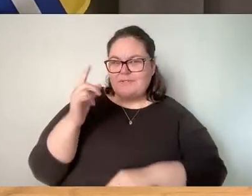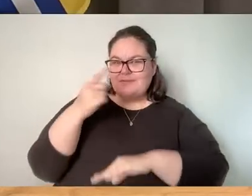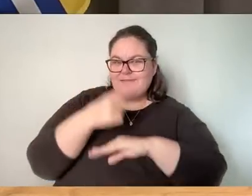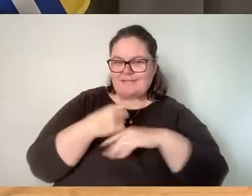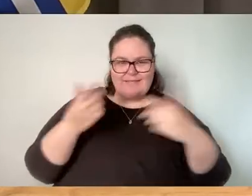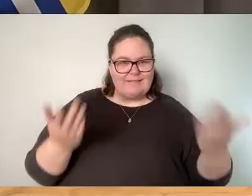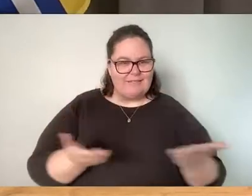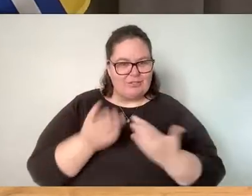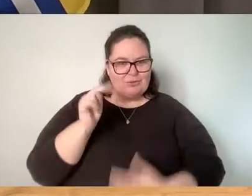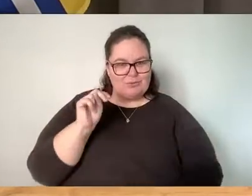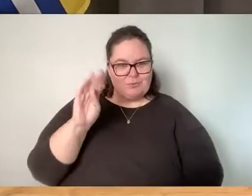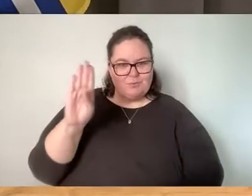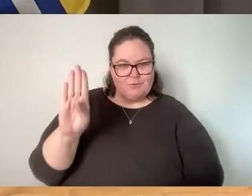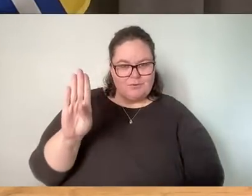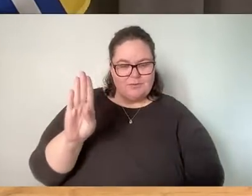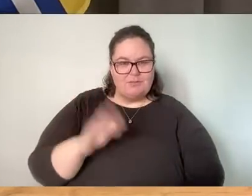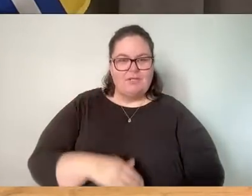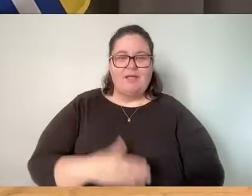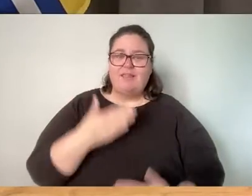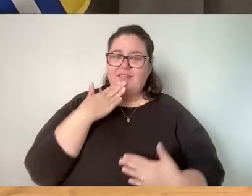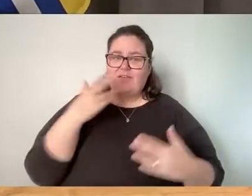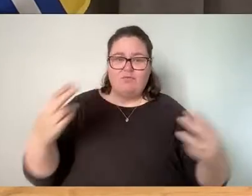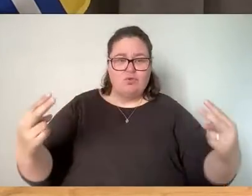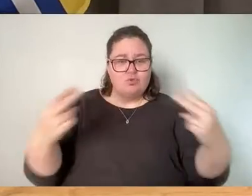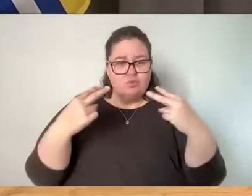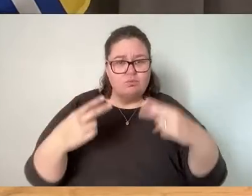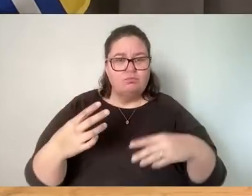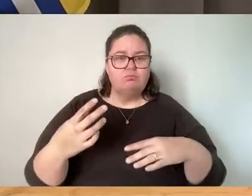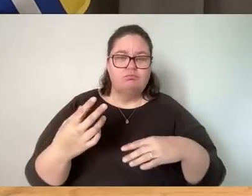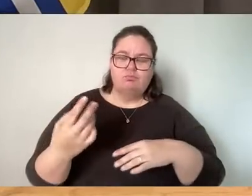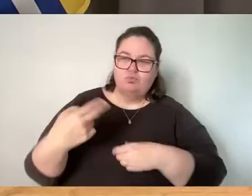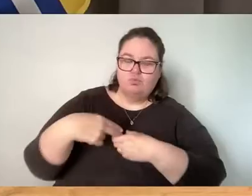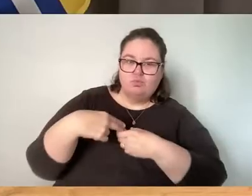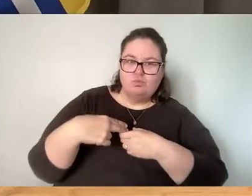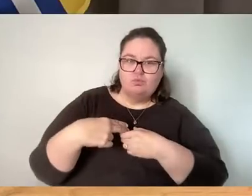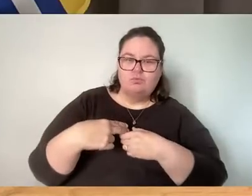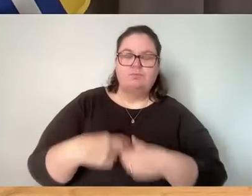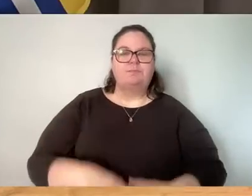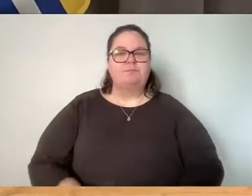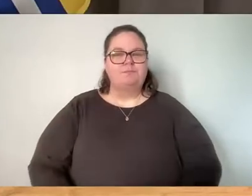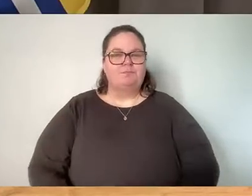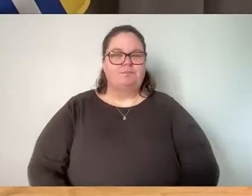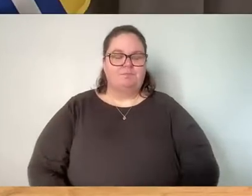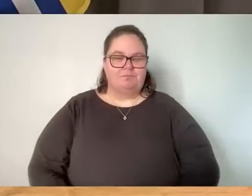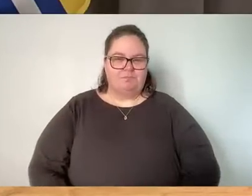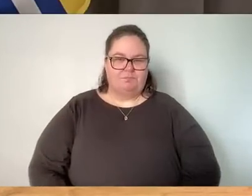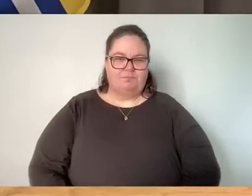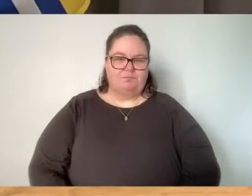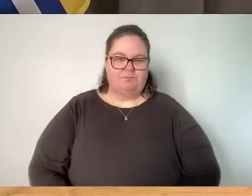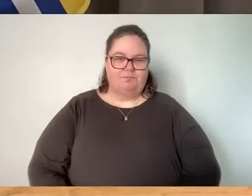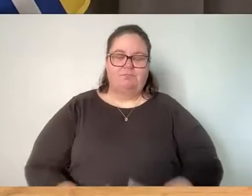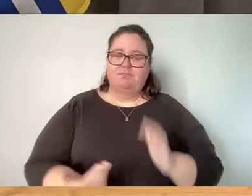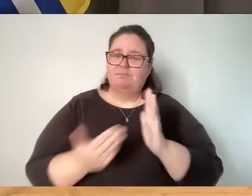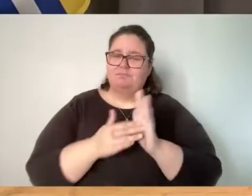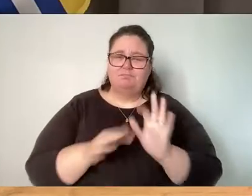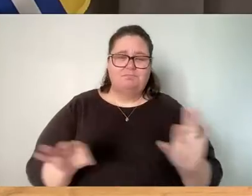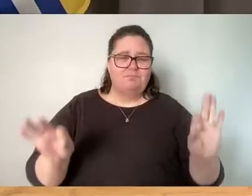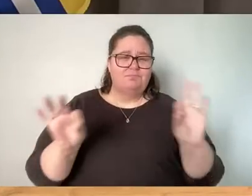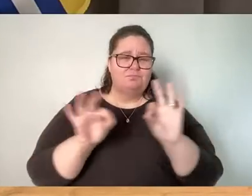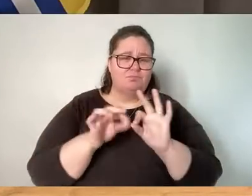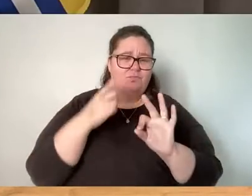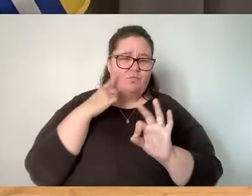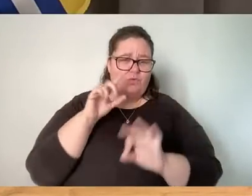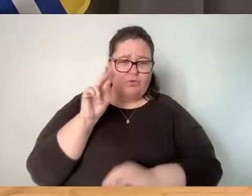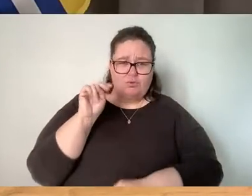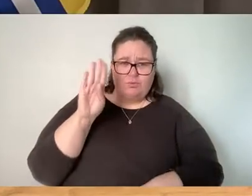tous. Thank you, everyone, for being here this morning. This is a very important day for New Brunswickers. I want to thank